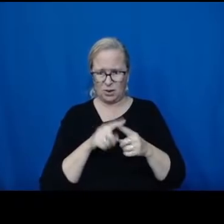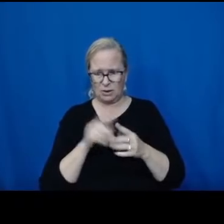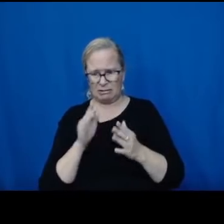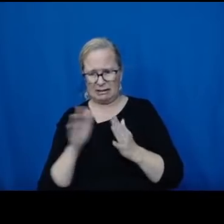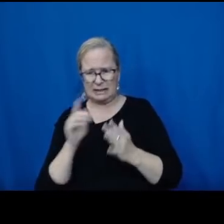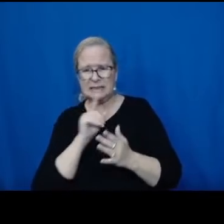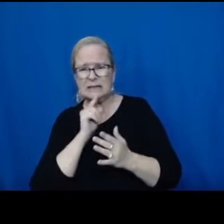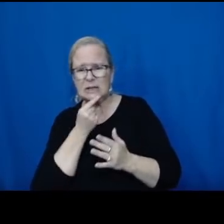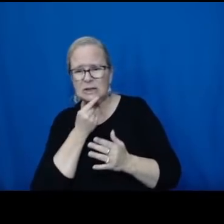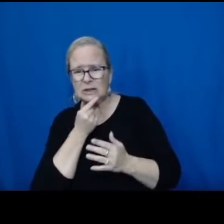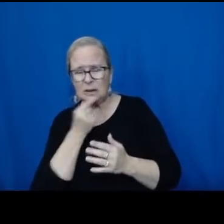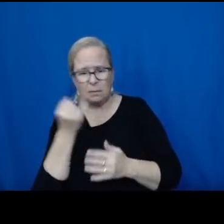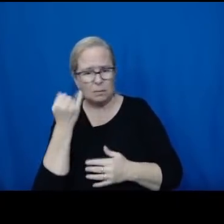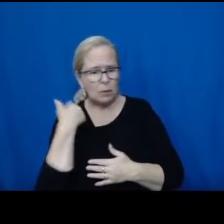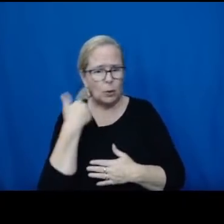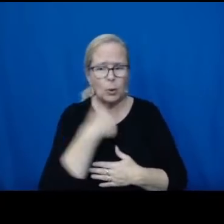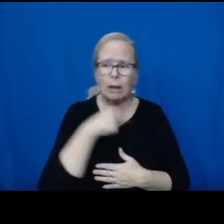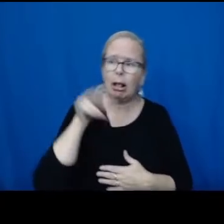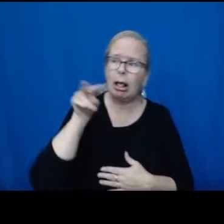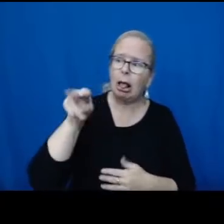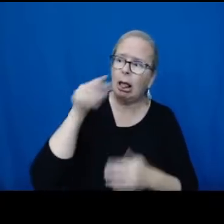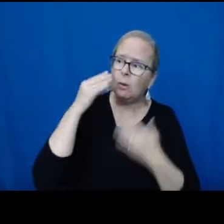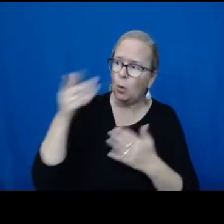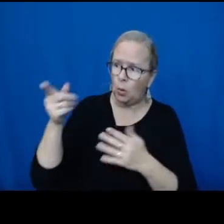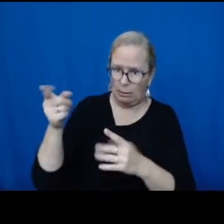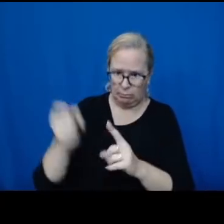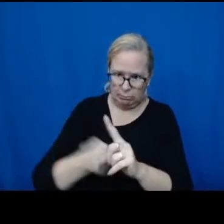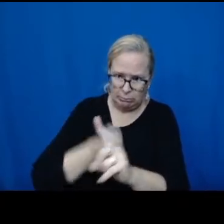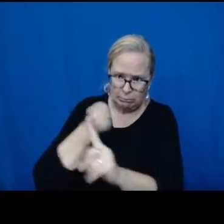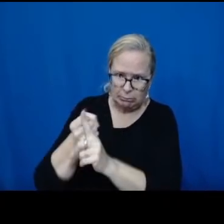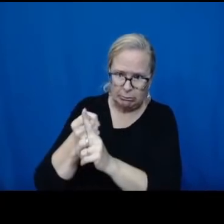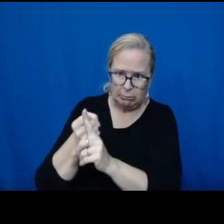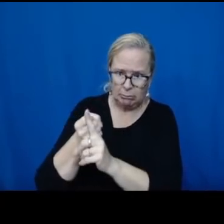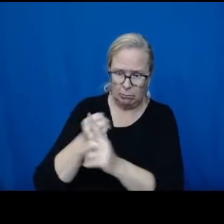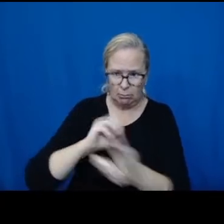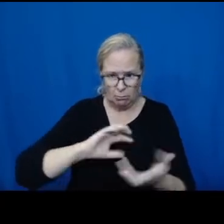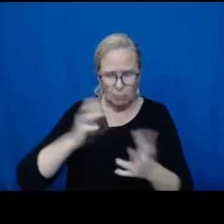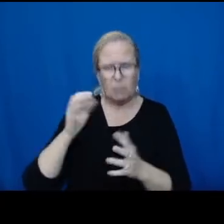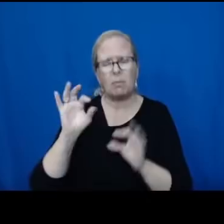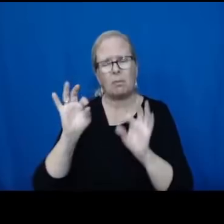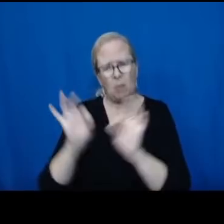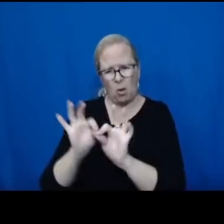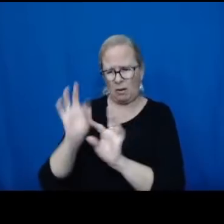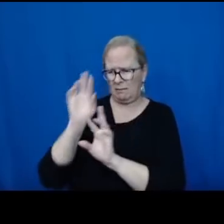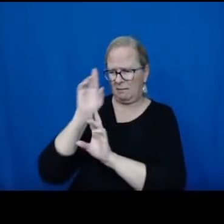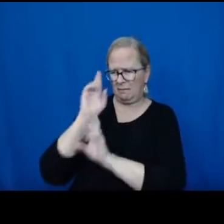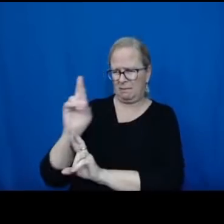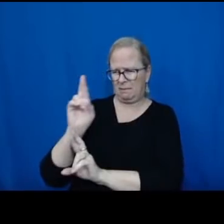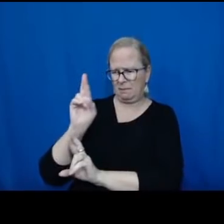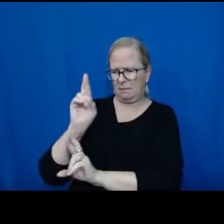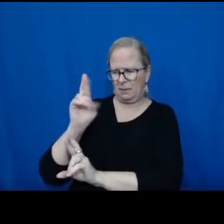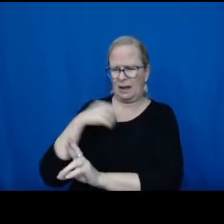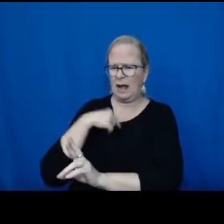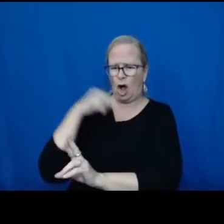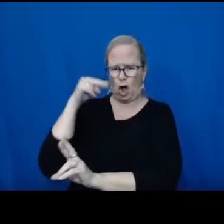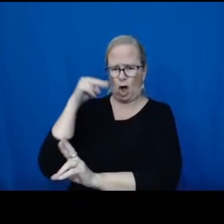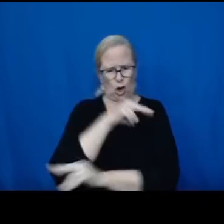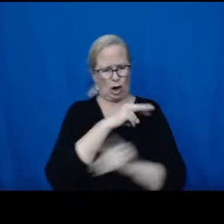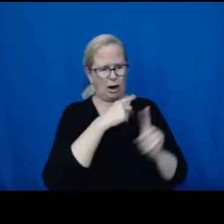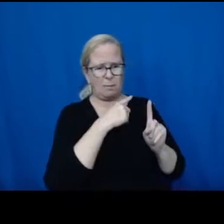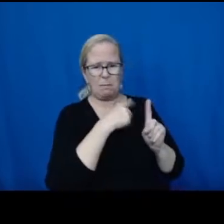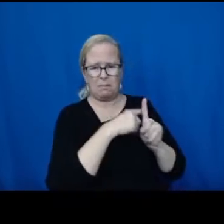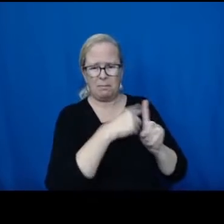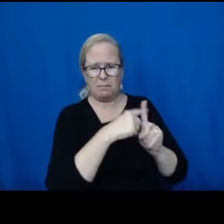humanly possible without having to do a full-on lockdown, except in situations where you've lost control.